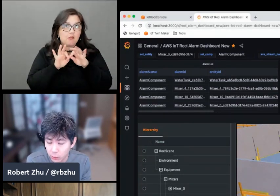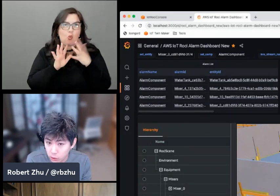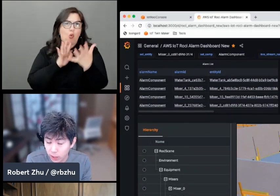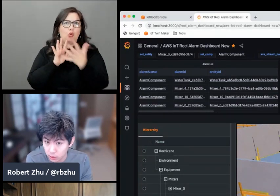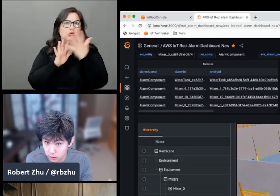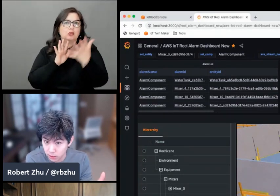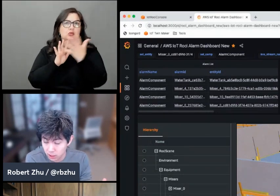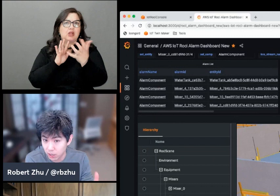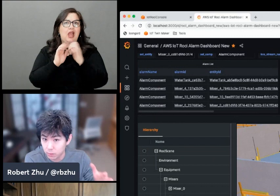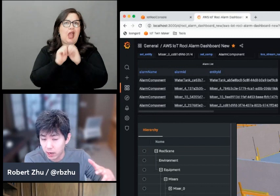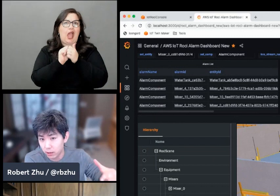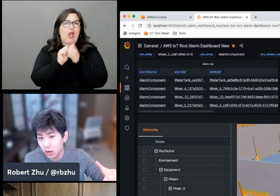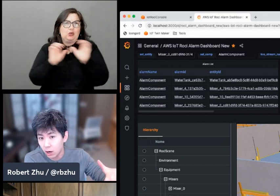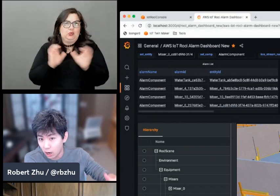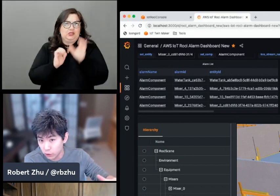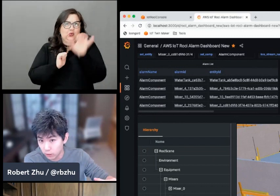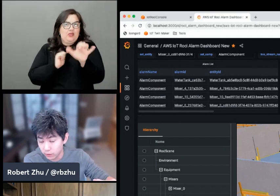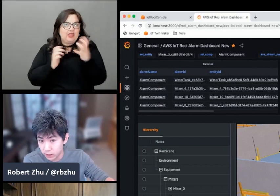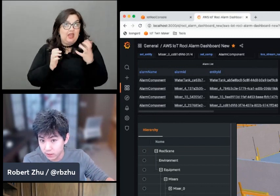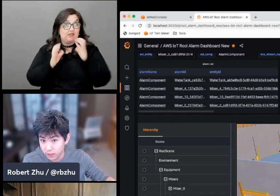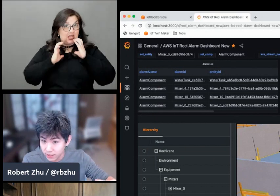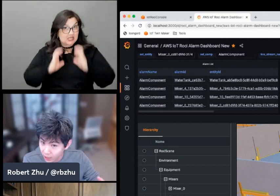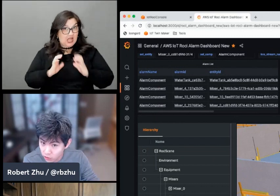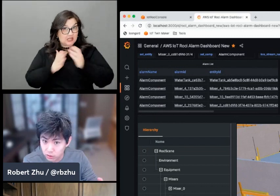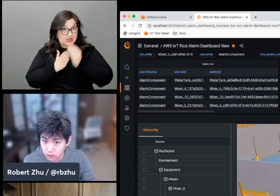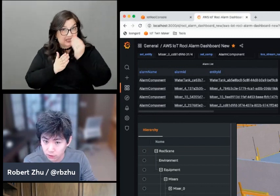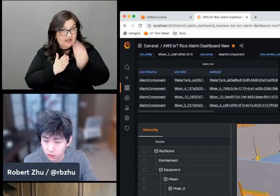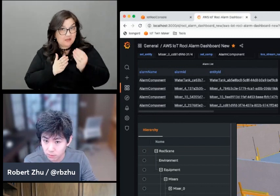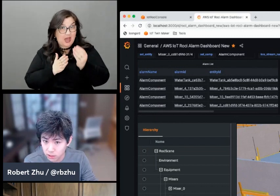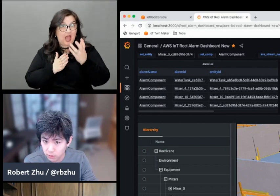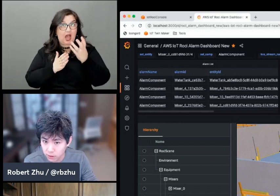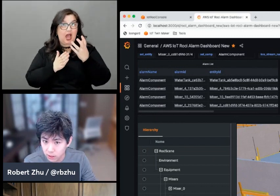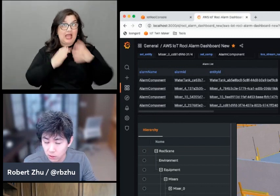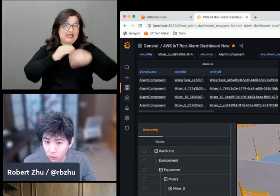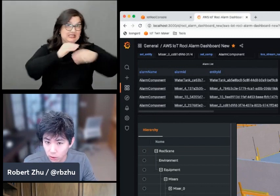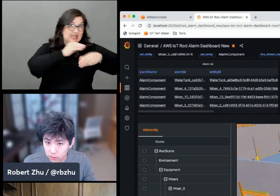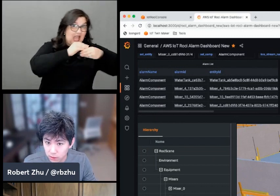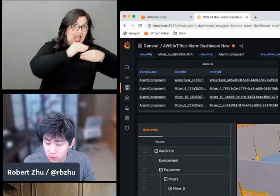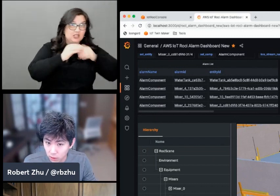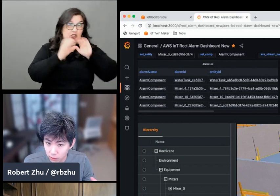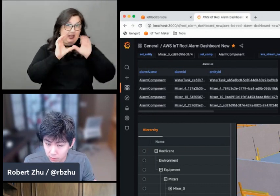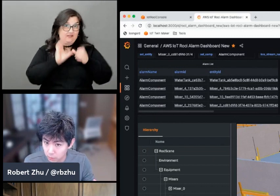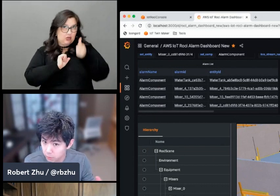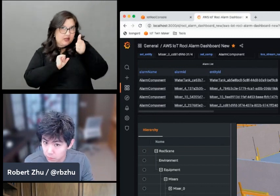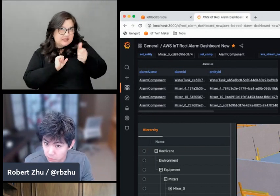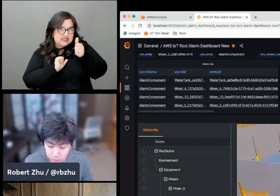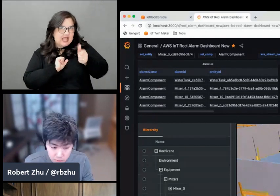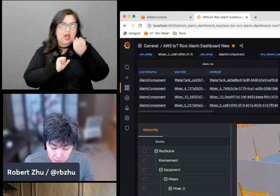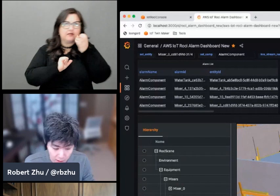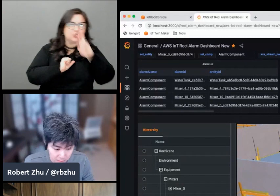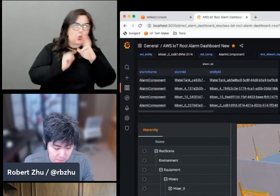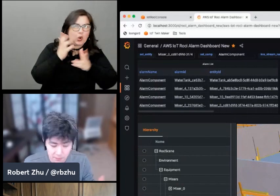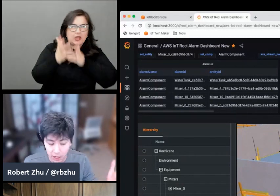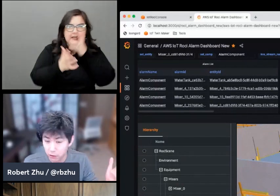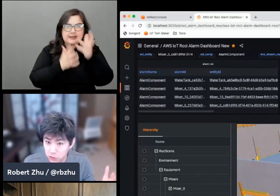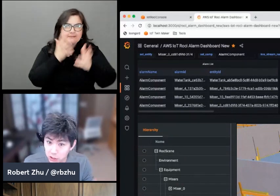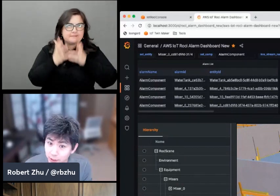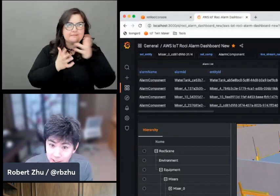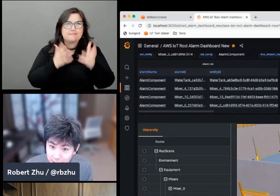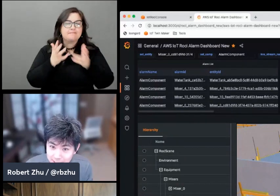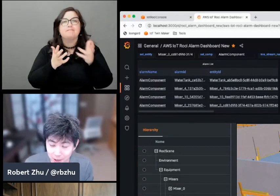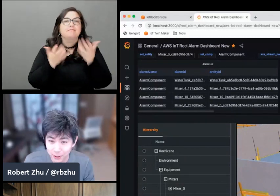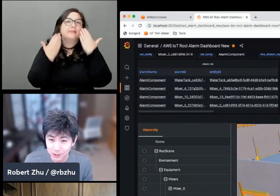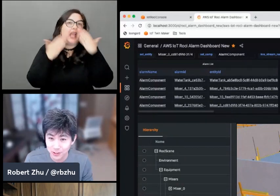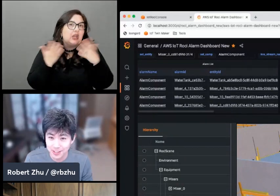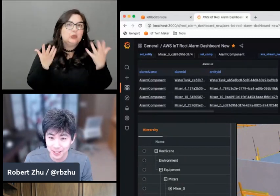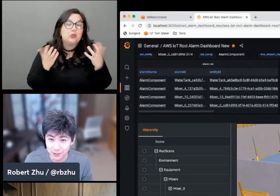do we do that? Does the customer have to buy an off-the-shelf device and then attach those and configure those themselves, or are there I don't know,